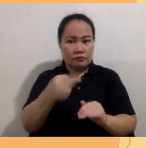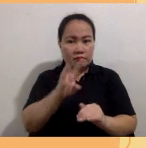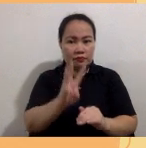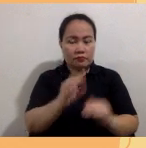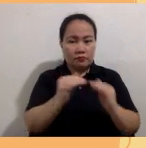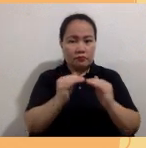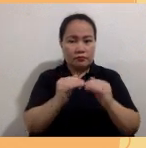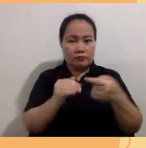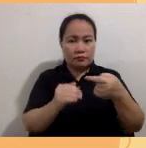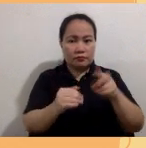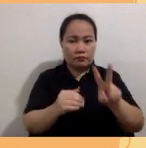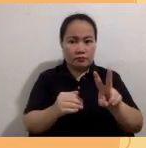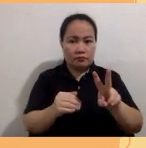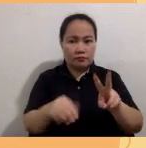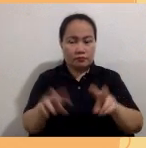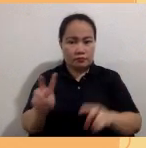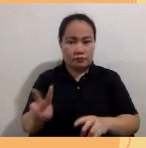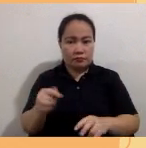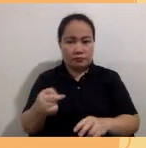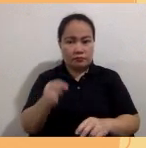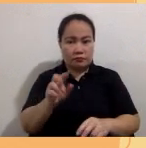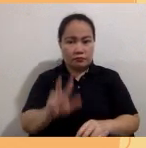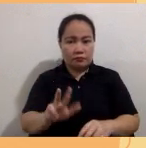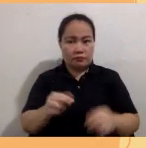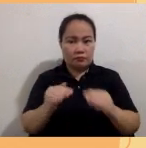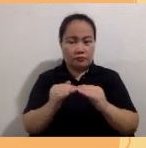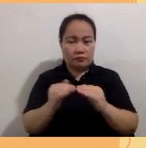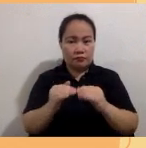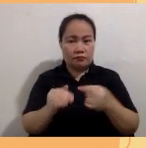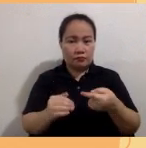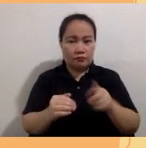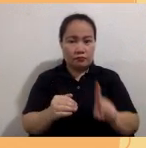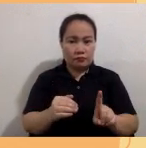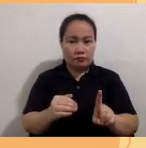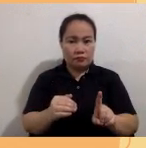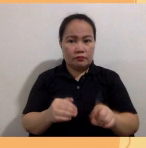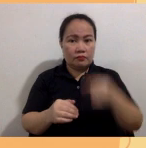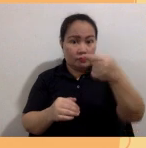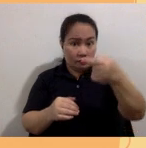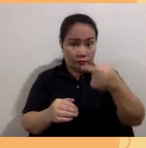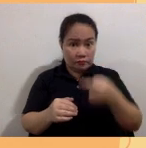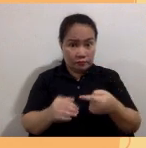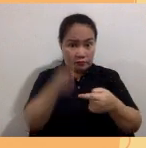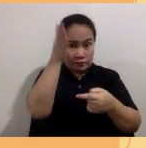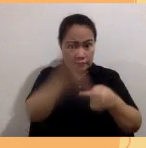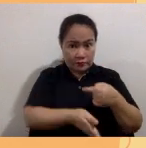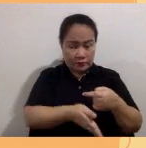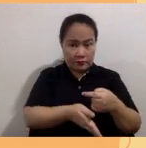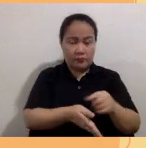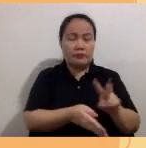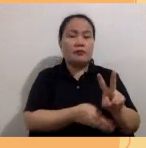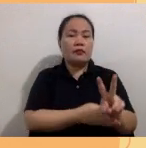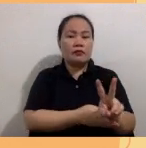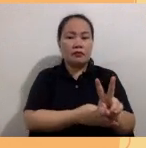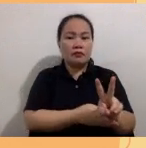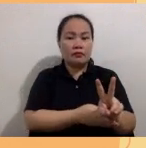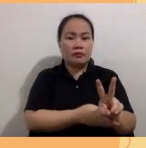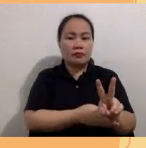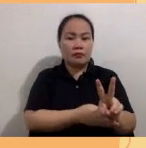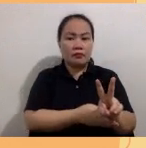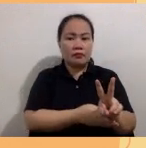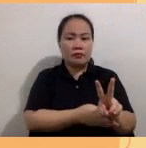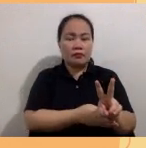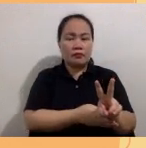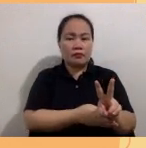have 4 minus 6, that is negative 2. 2 minus 3, that is negative 1. So, negative 2 divided by